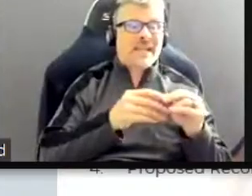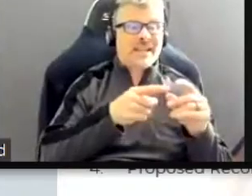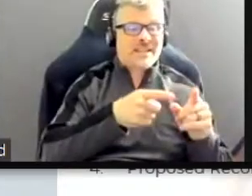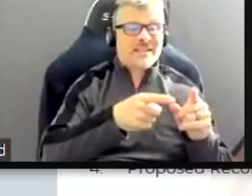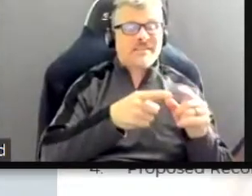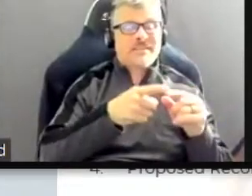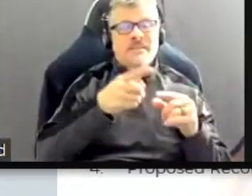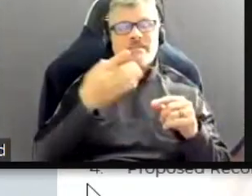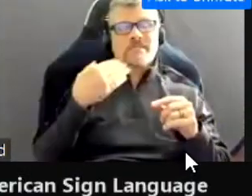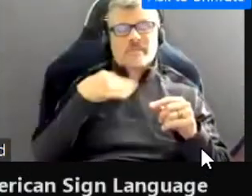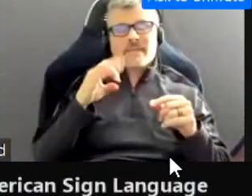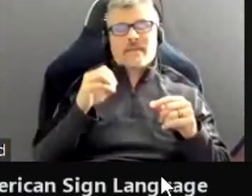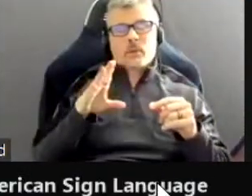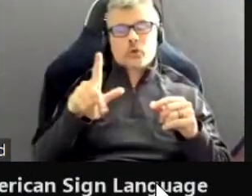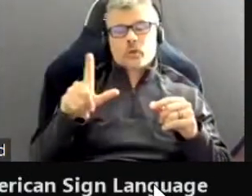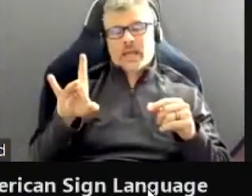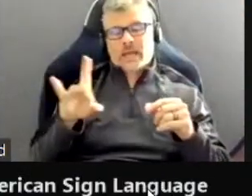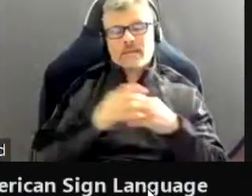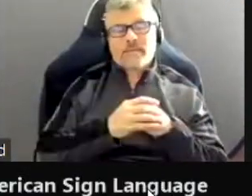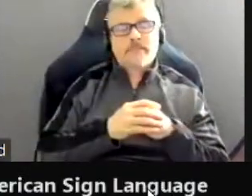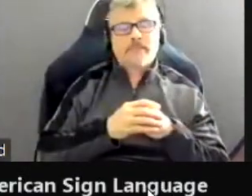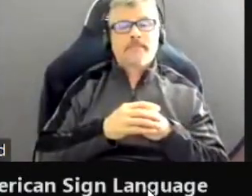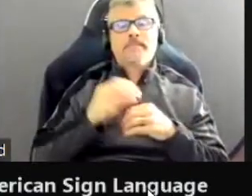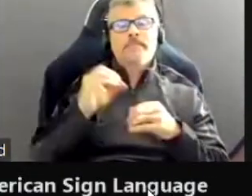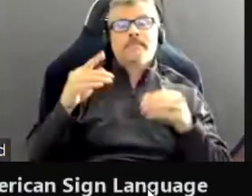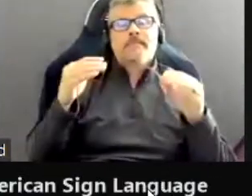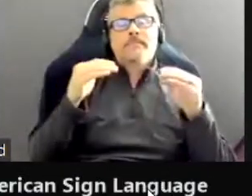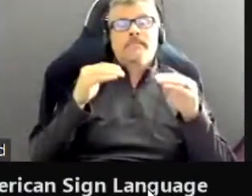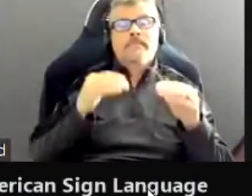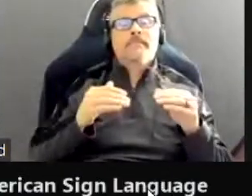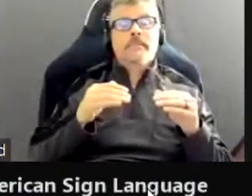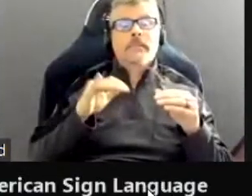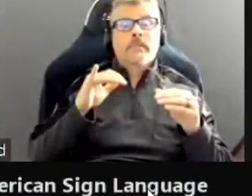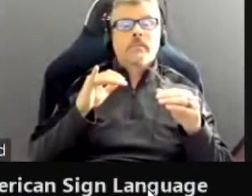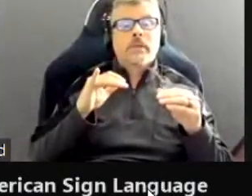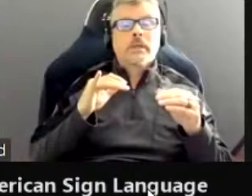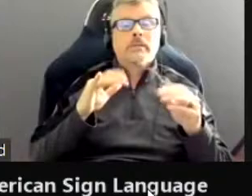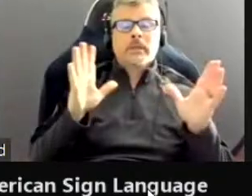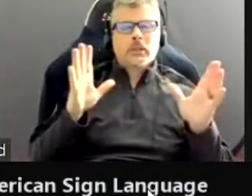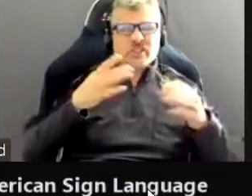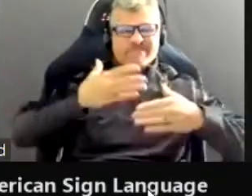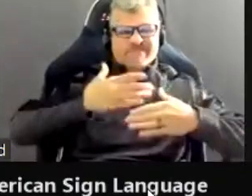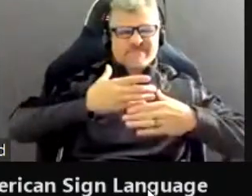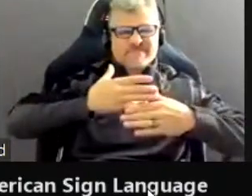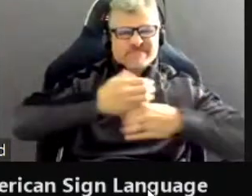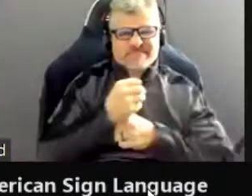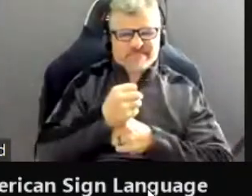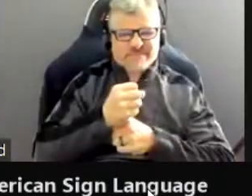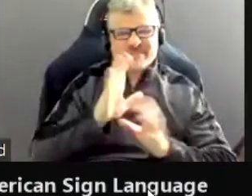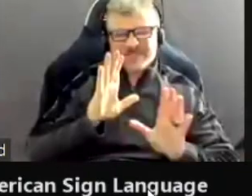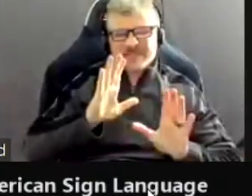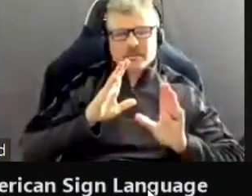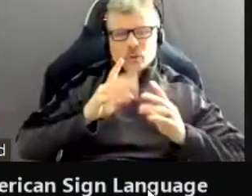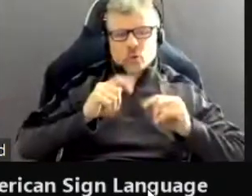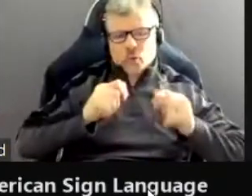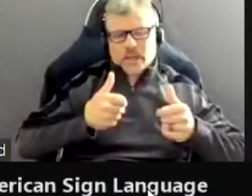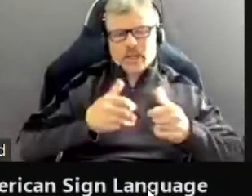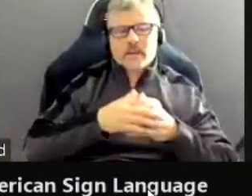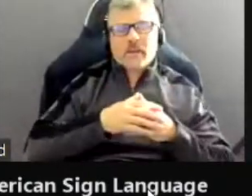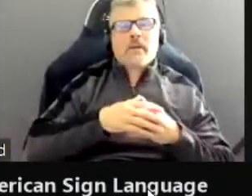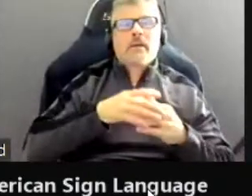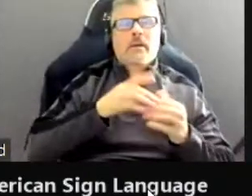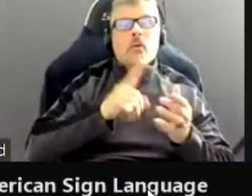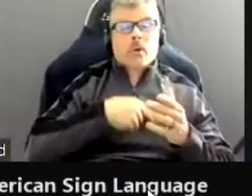Zagri? Okay, so just to give the really quick high-level overview of where we came from, we